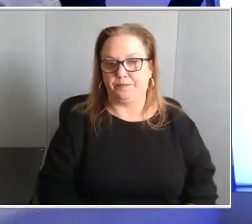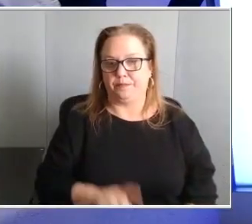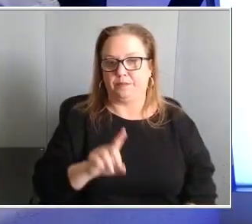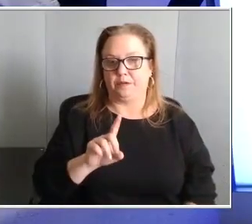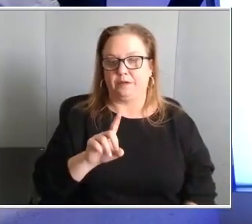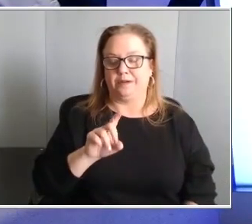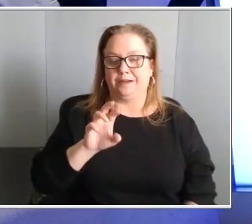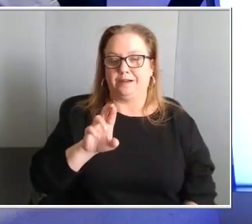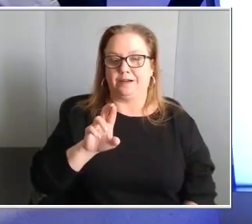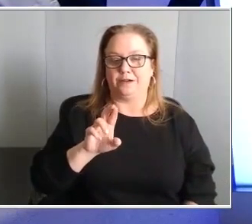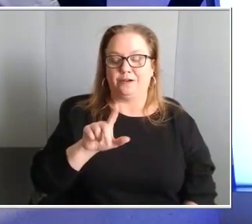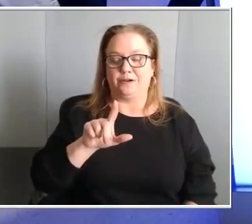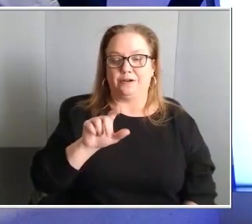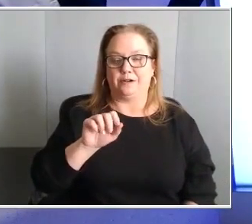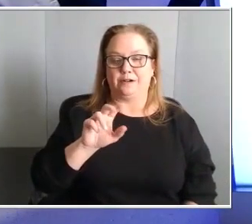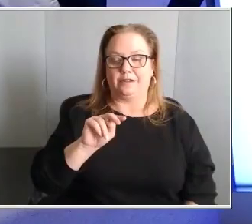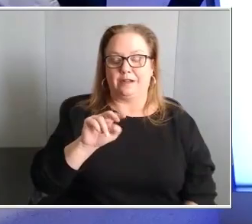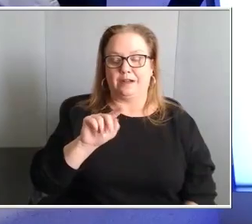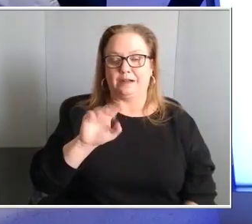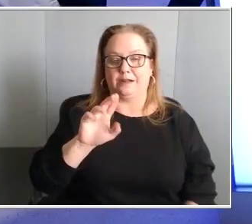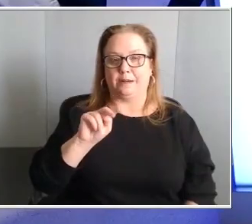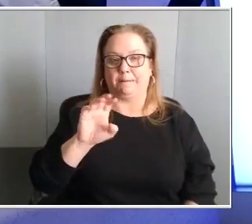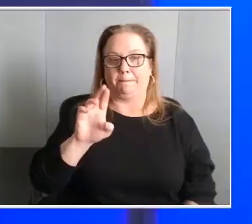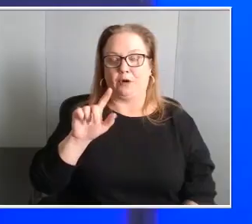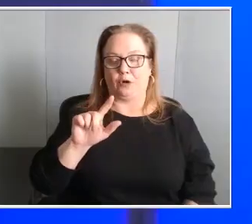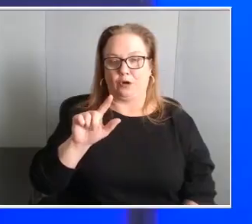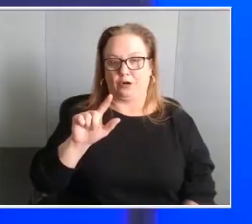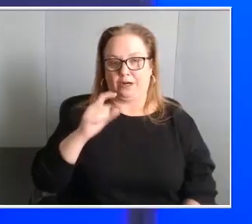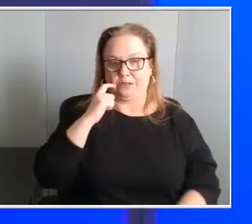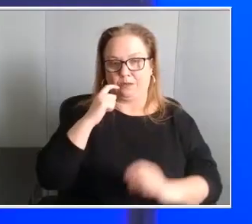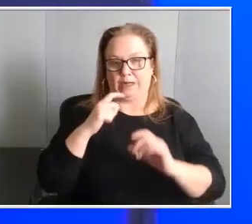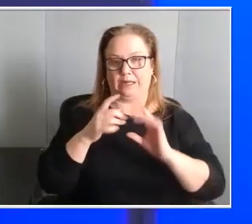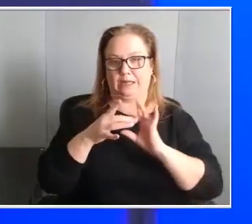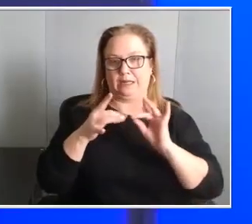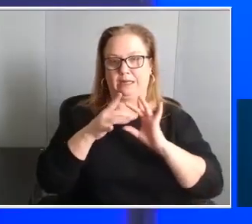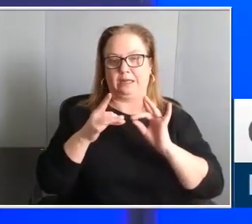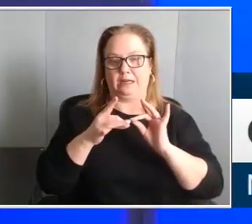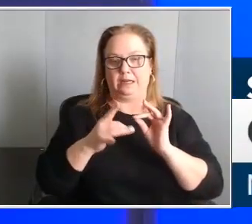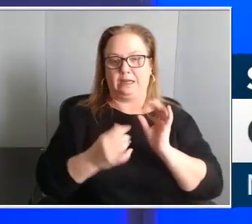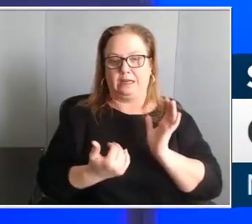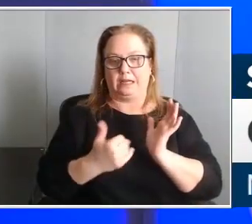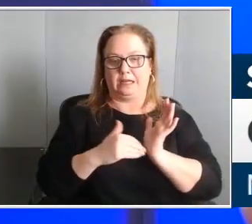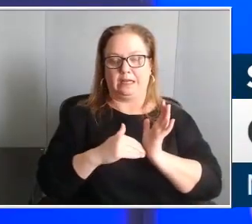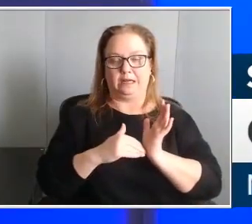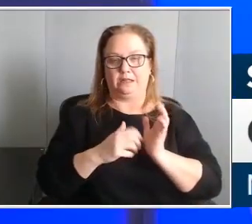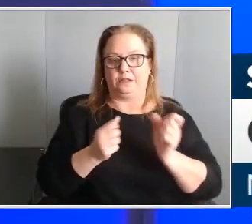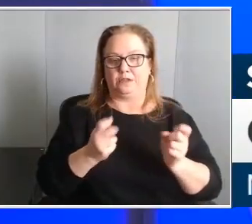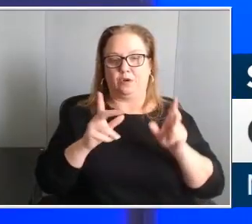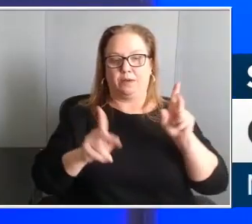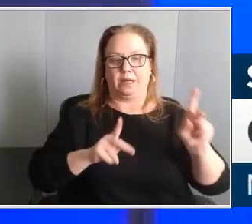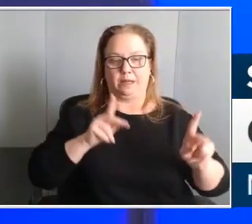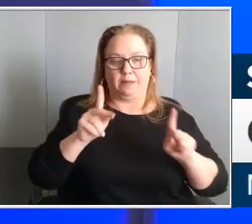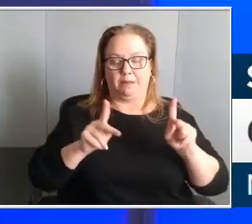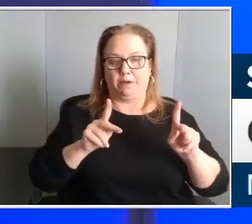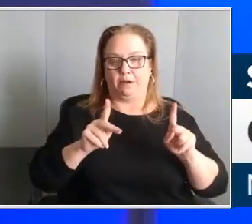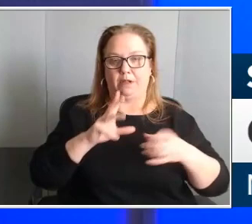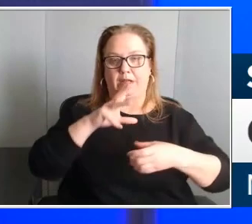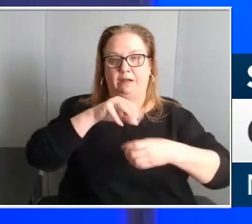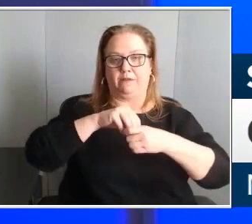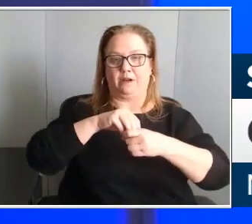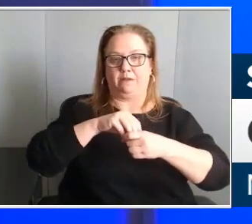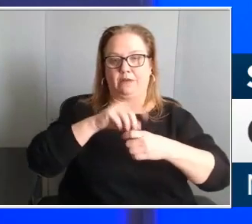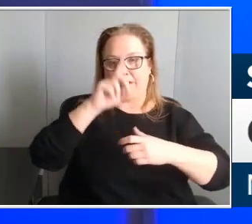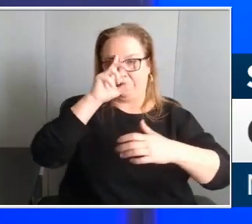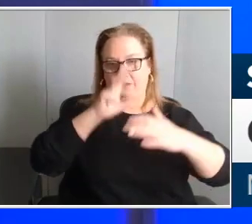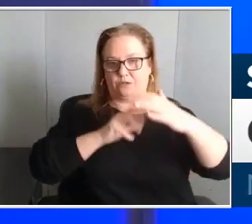Lechtenberg. I guess kind of just reiterating what we said earlier about it takes so many people involved in the stroke program, and